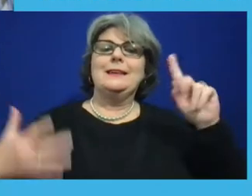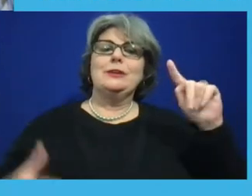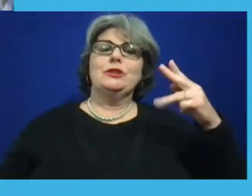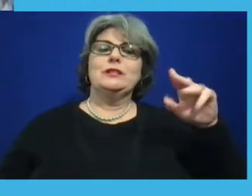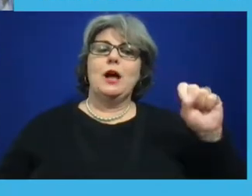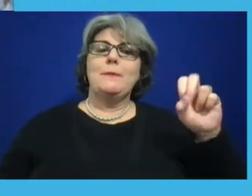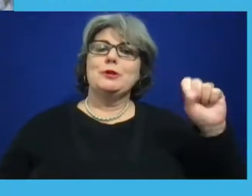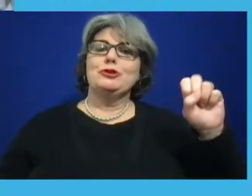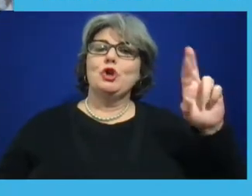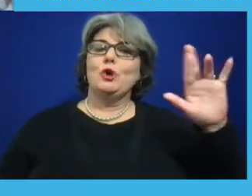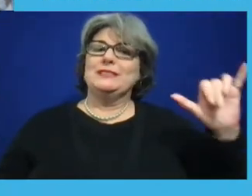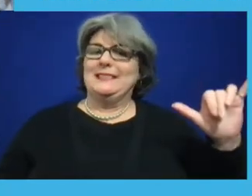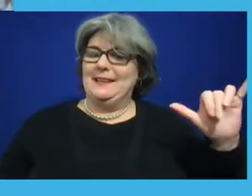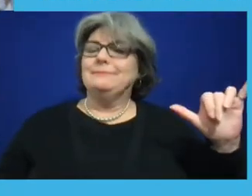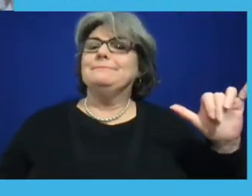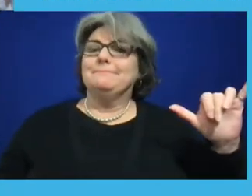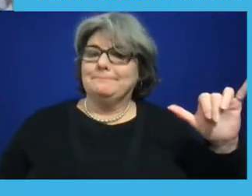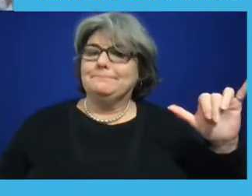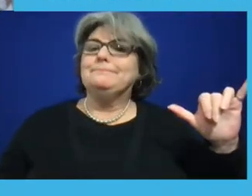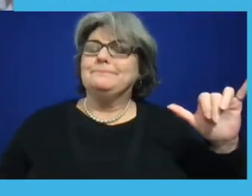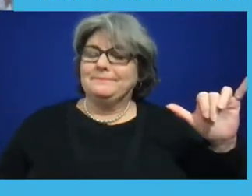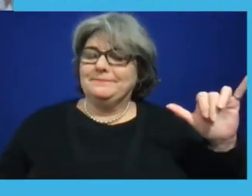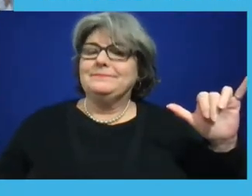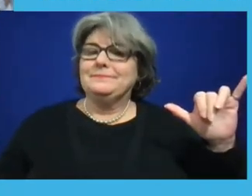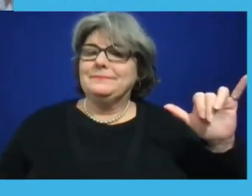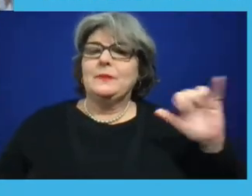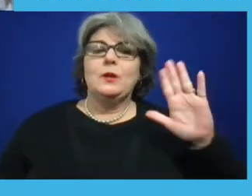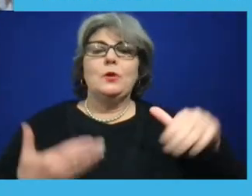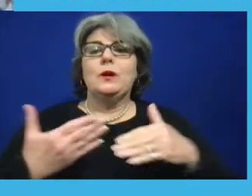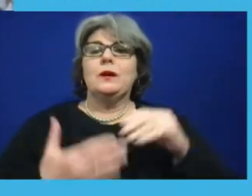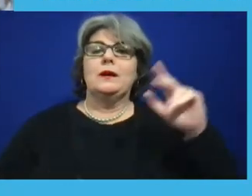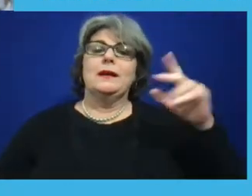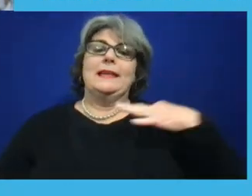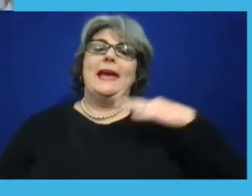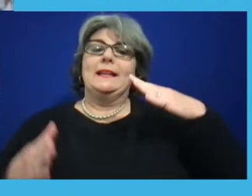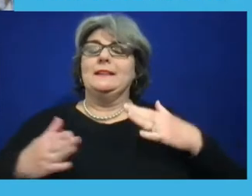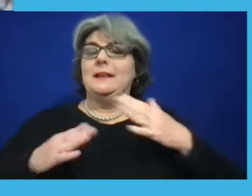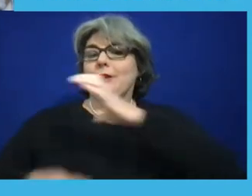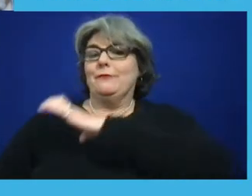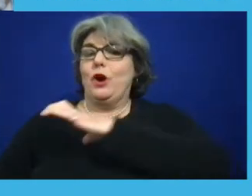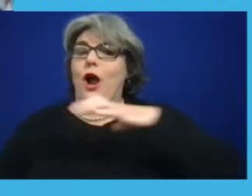Nikita Hemingway, Janice Laws Robinson, Alicia Thomas Searcy.